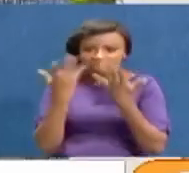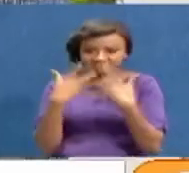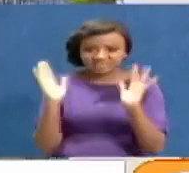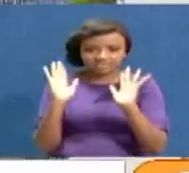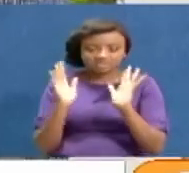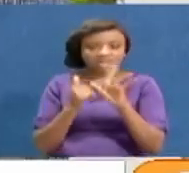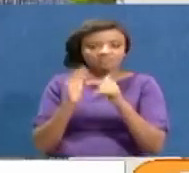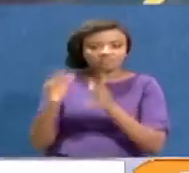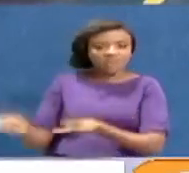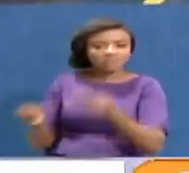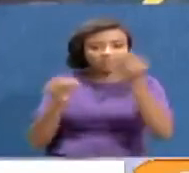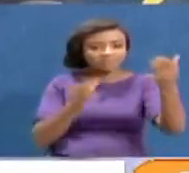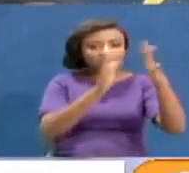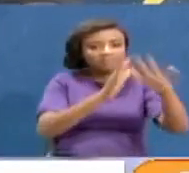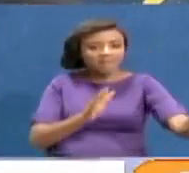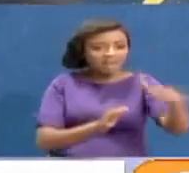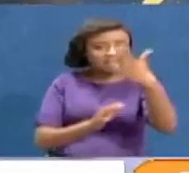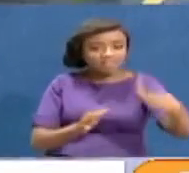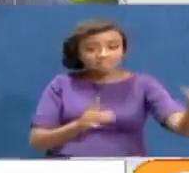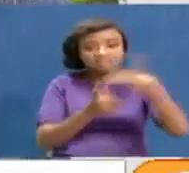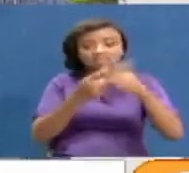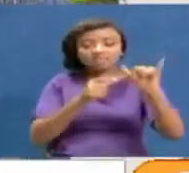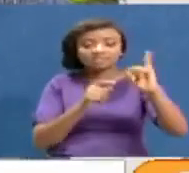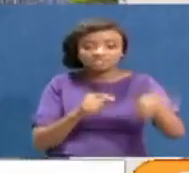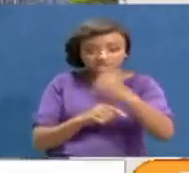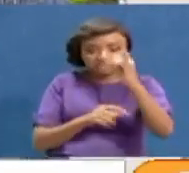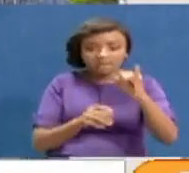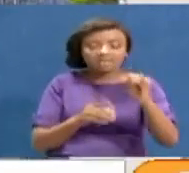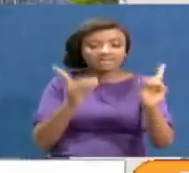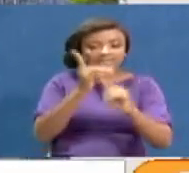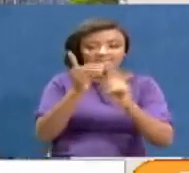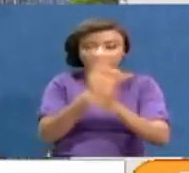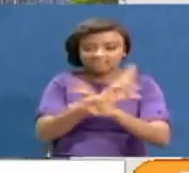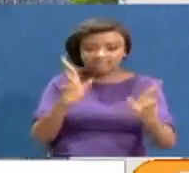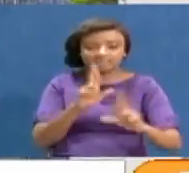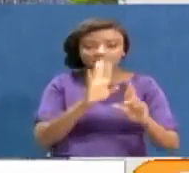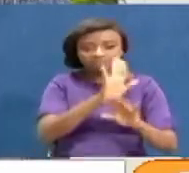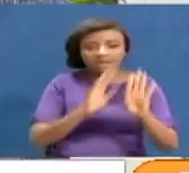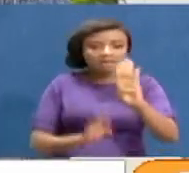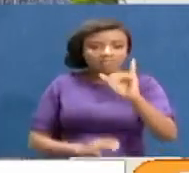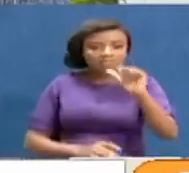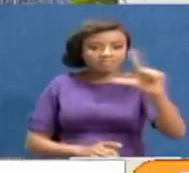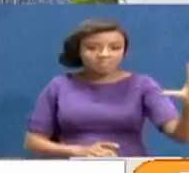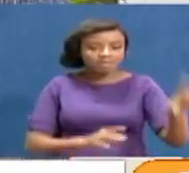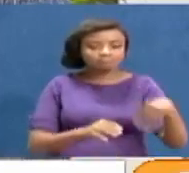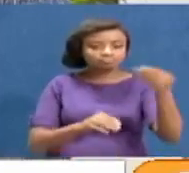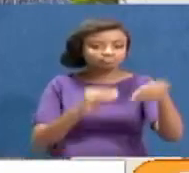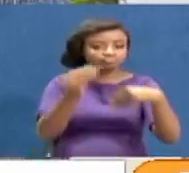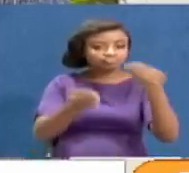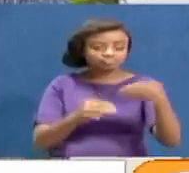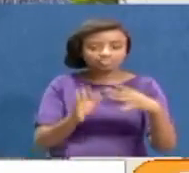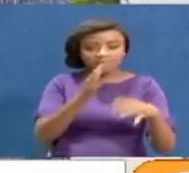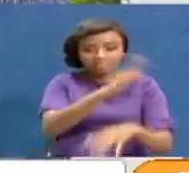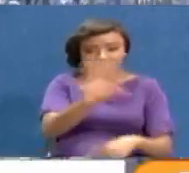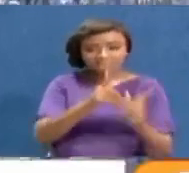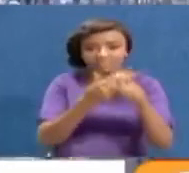that. We take it to the assemblies, and by January, we should have a date for the bill to be presented before the Houses of Parliament and a referendum